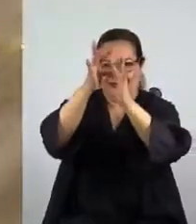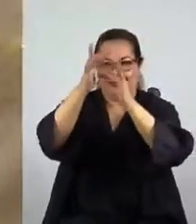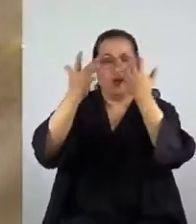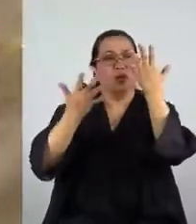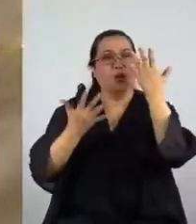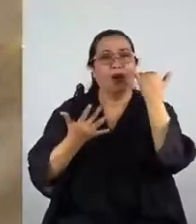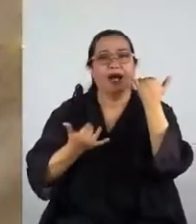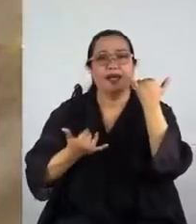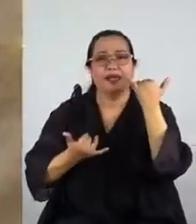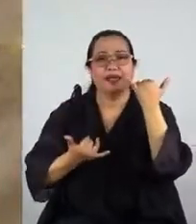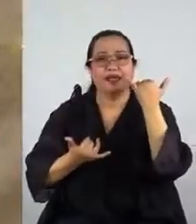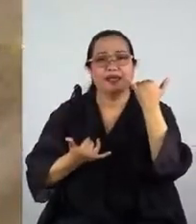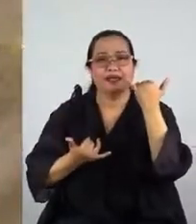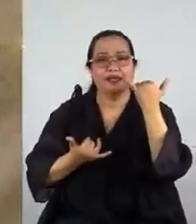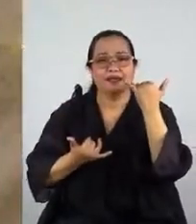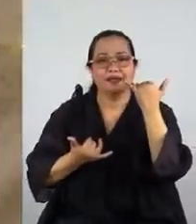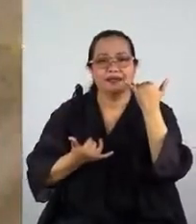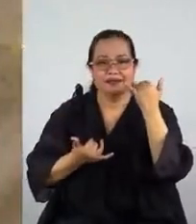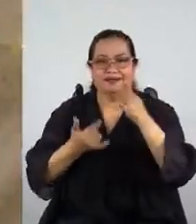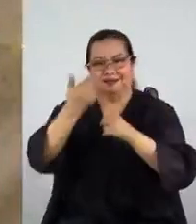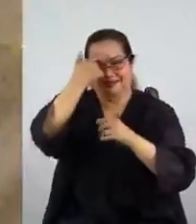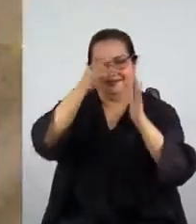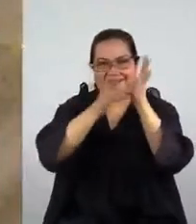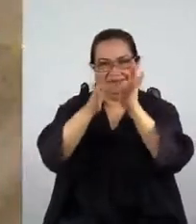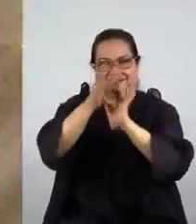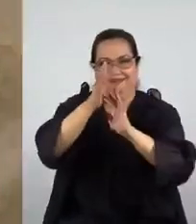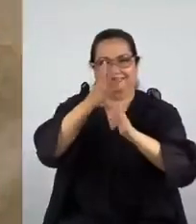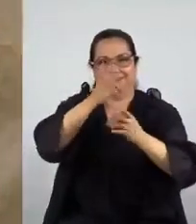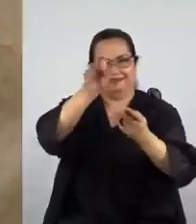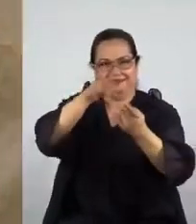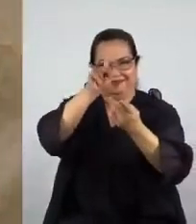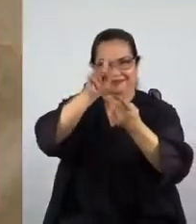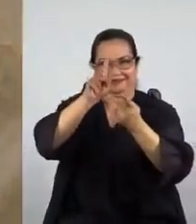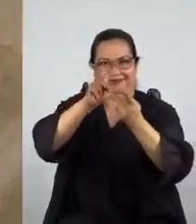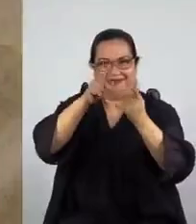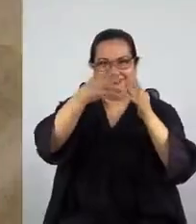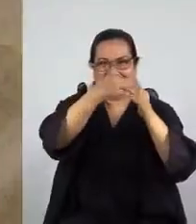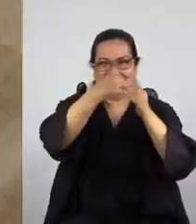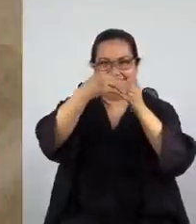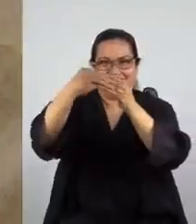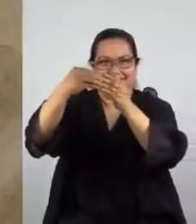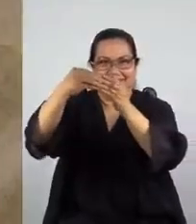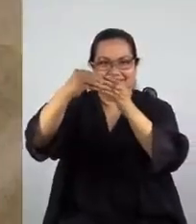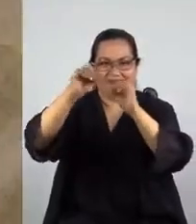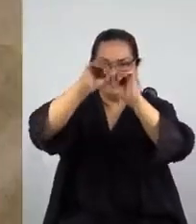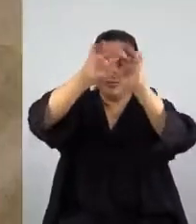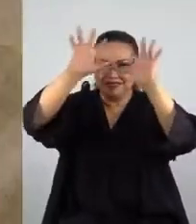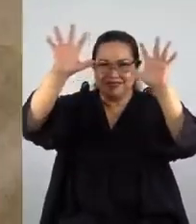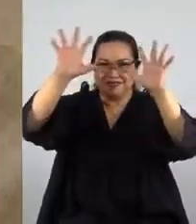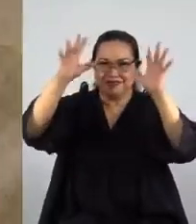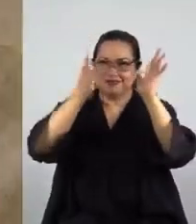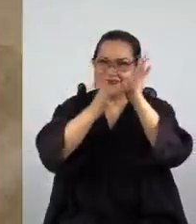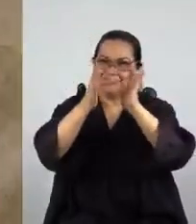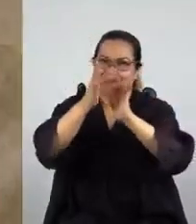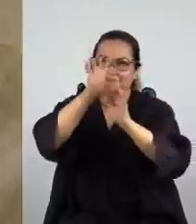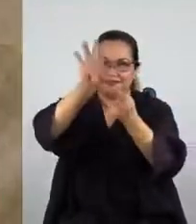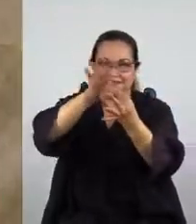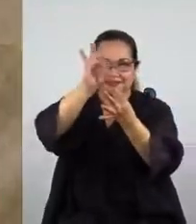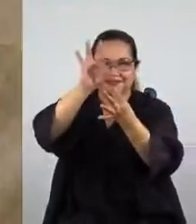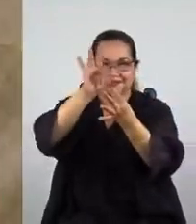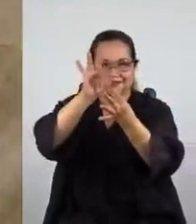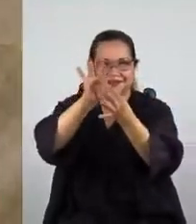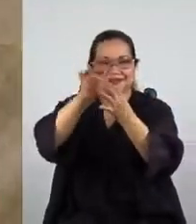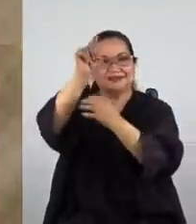Why? Because Jesus is the perfect guiding light. Because Jesus is the perfect pattern